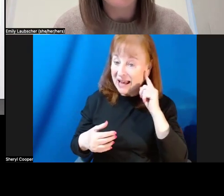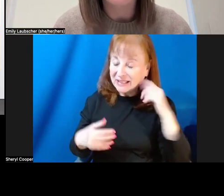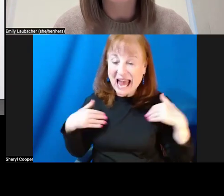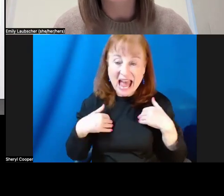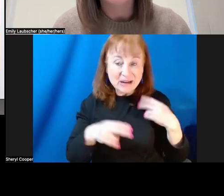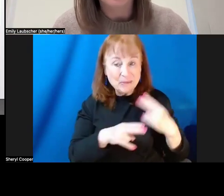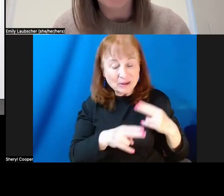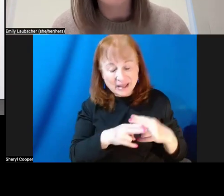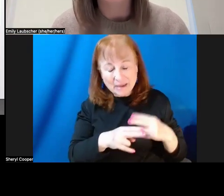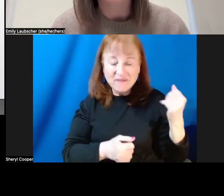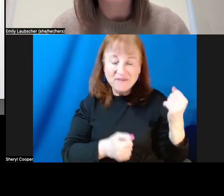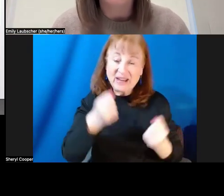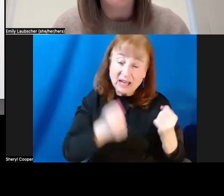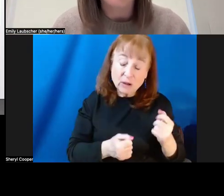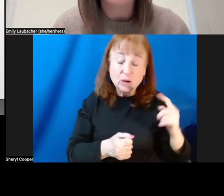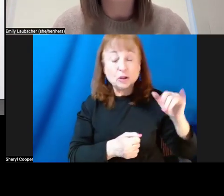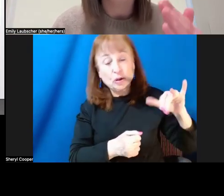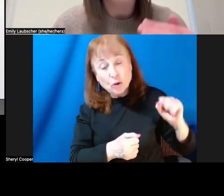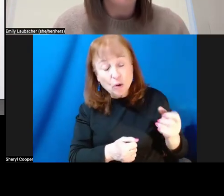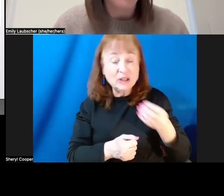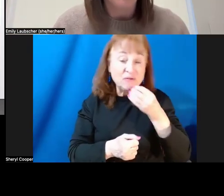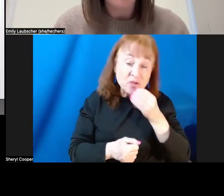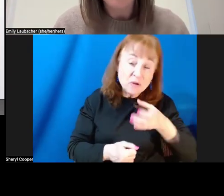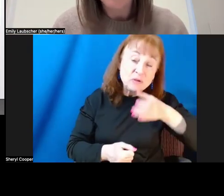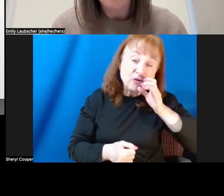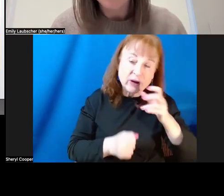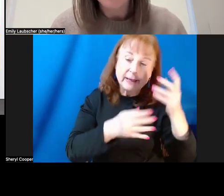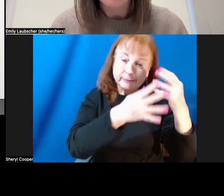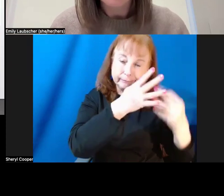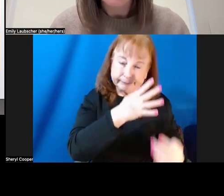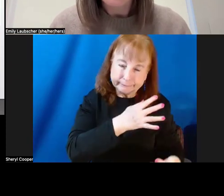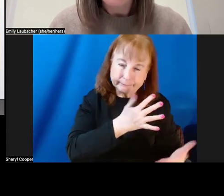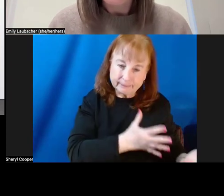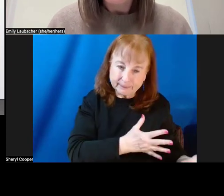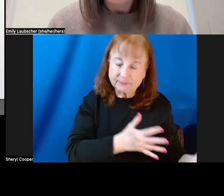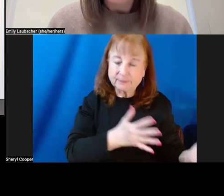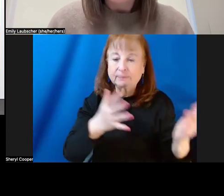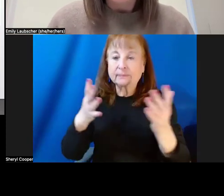names, vehicles, toys, food and drink, and so on.